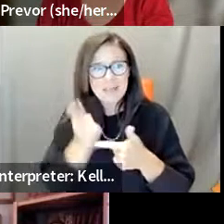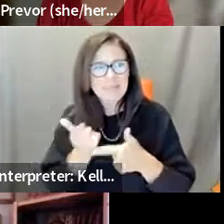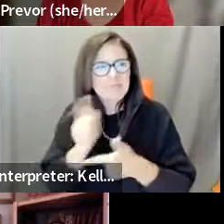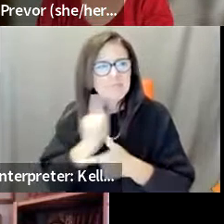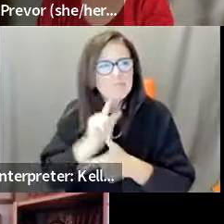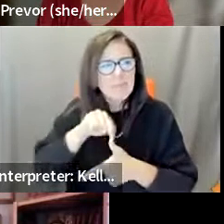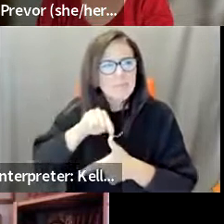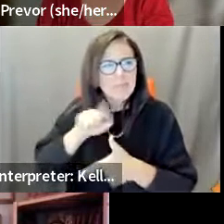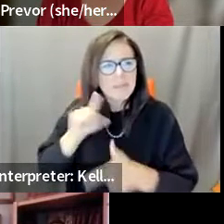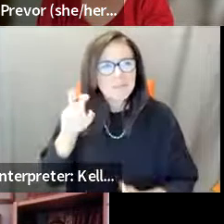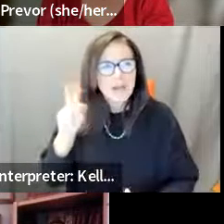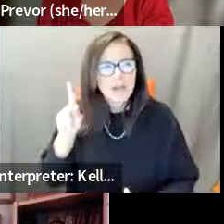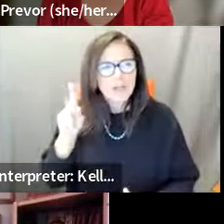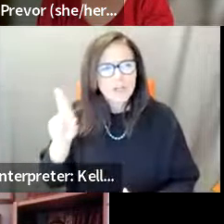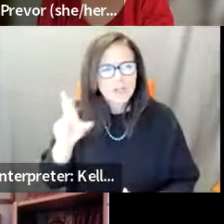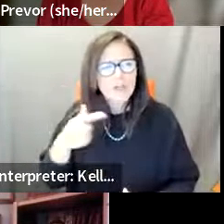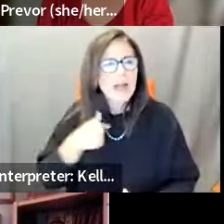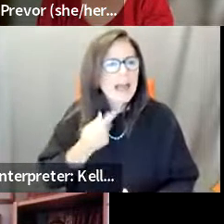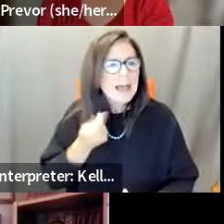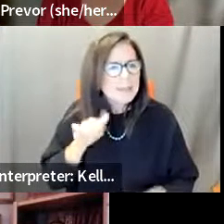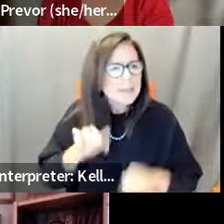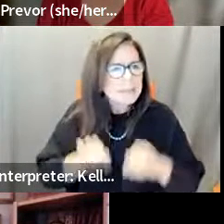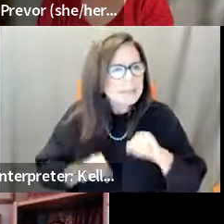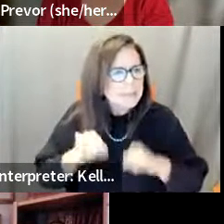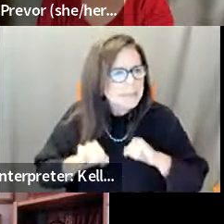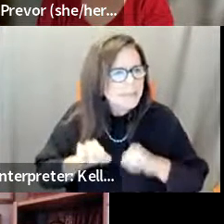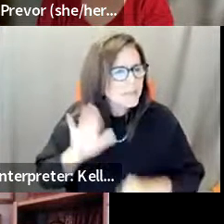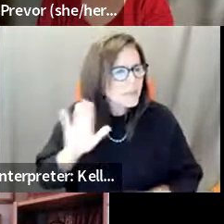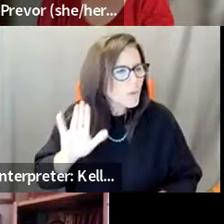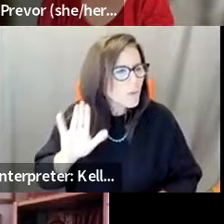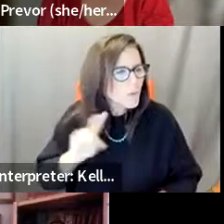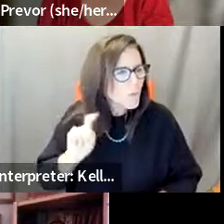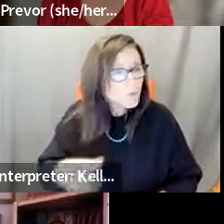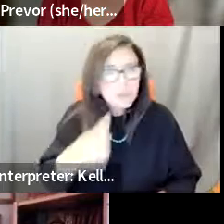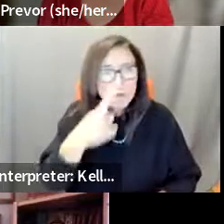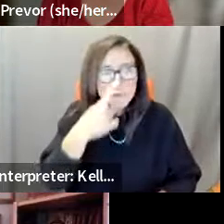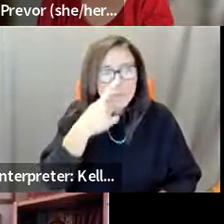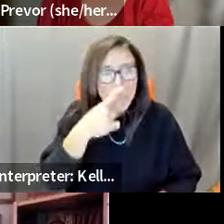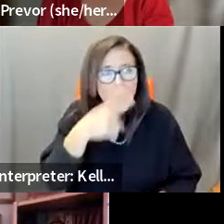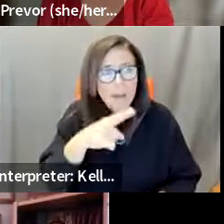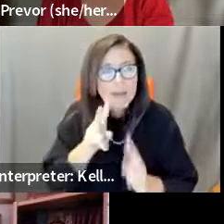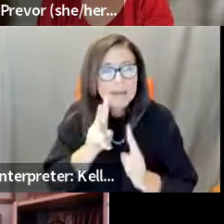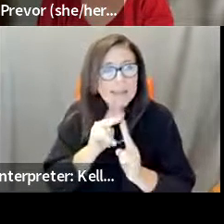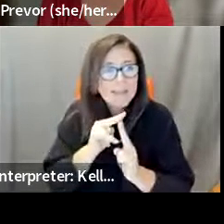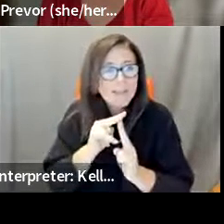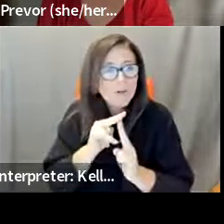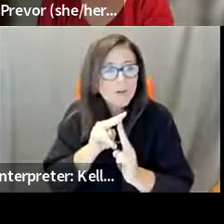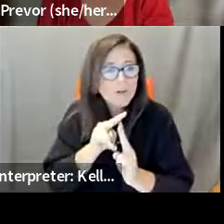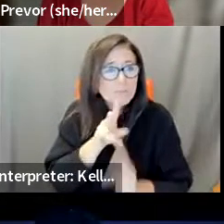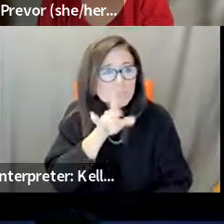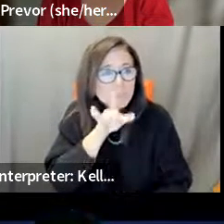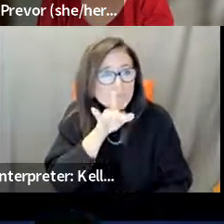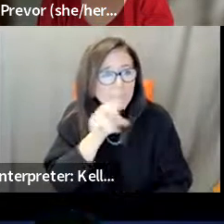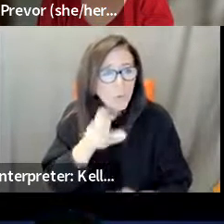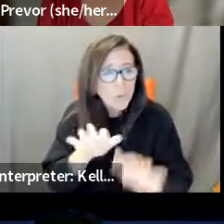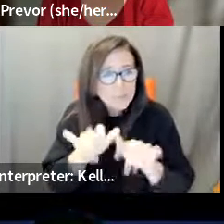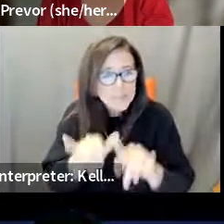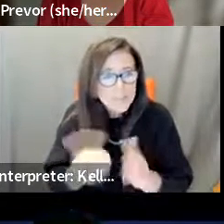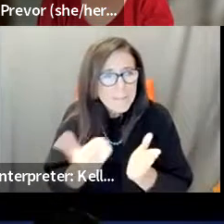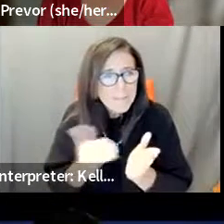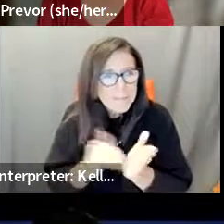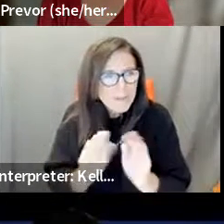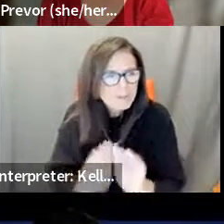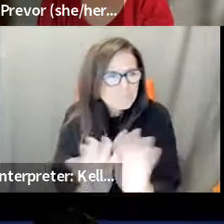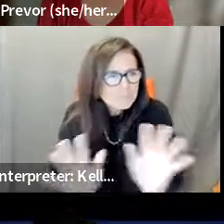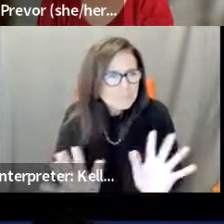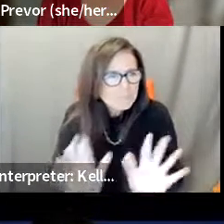totally sure on what you're asking here, so I wonder if you would mind either coming on mic or just typing in the chat to